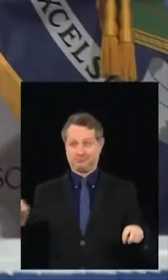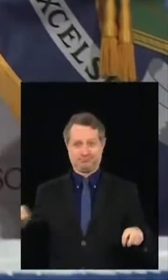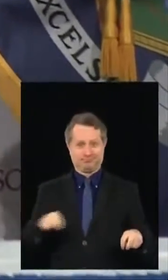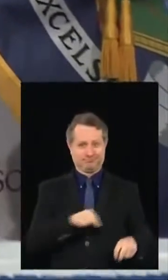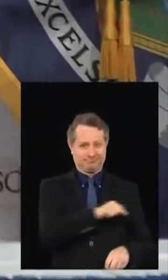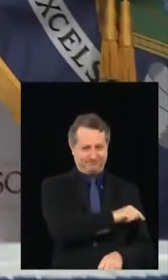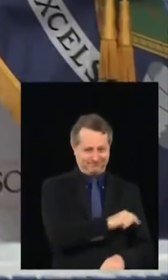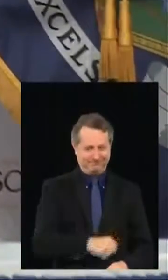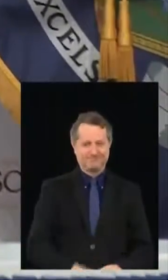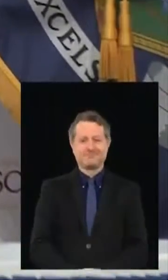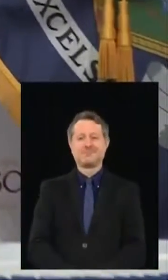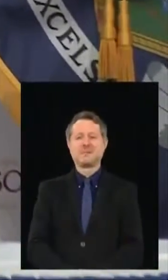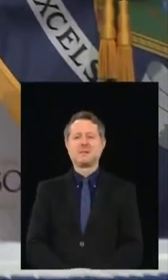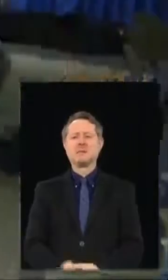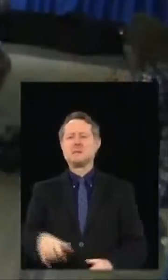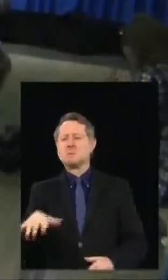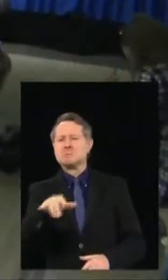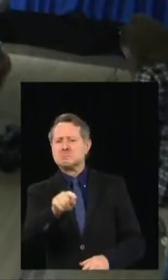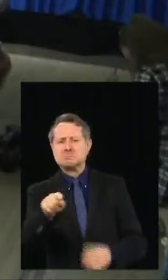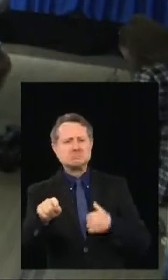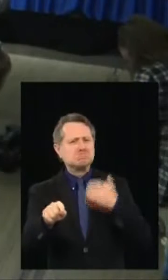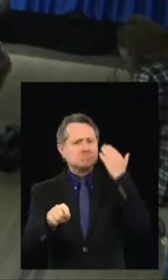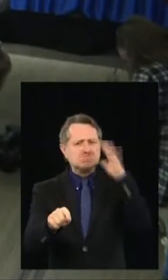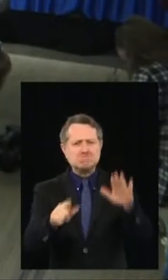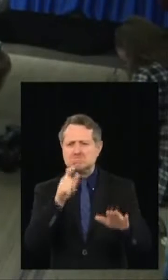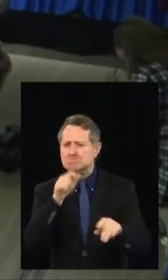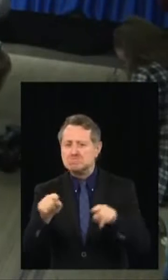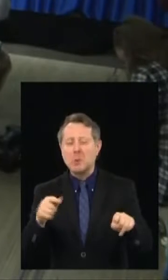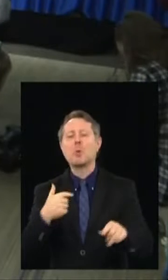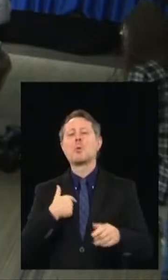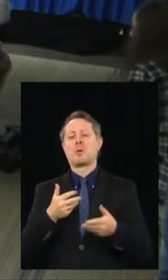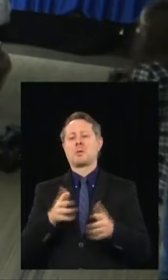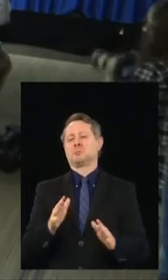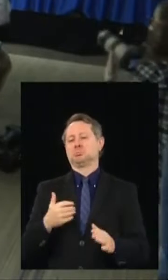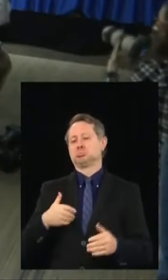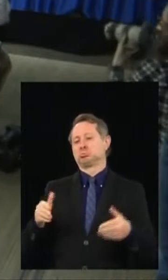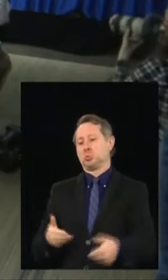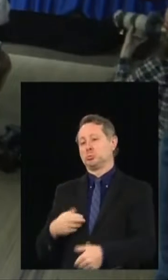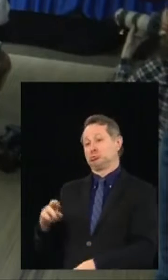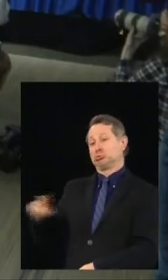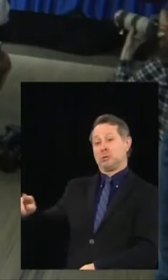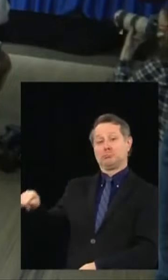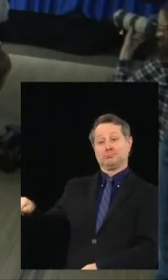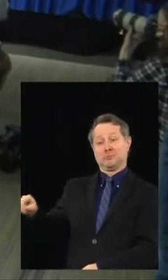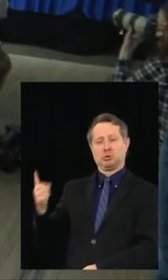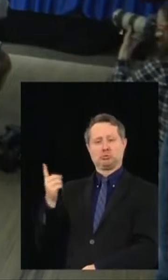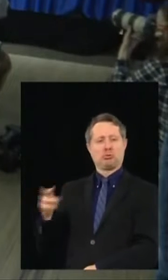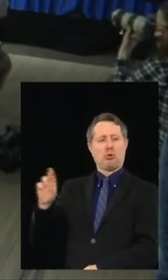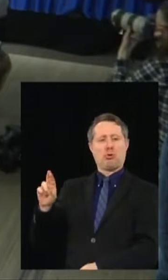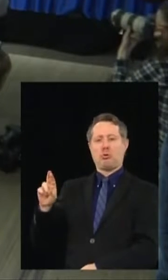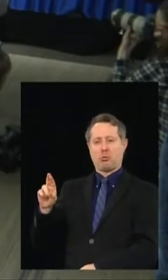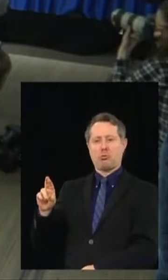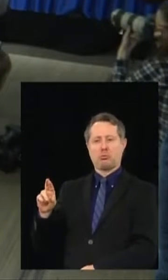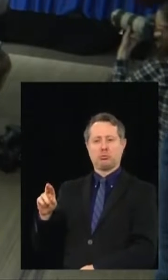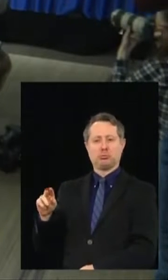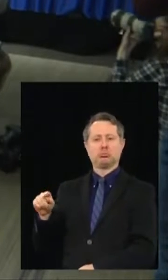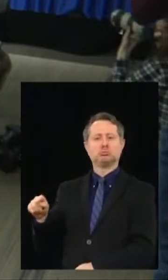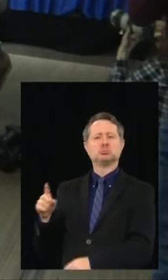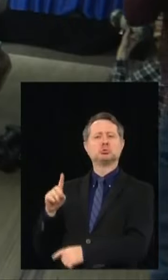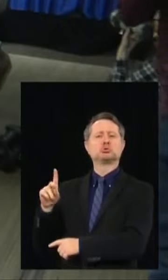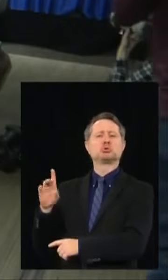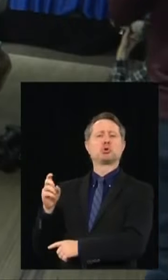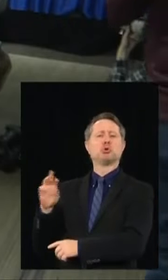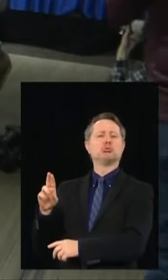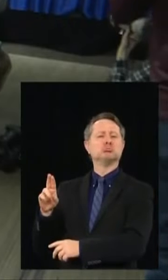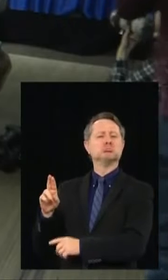who are not familiar with them, to my right, Dr. Howard Zucker, who is the New York State Commissioner of Health and is doing a